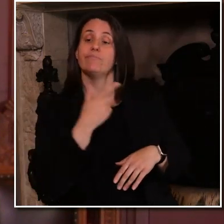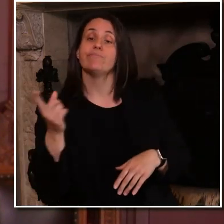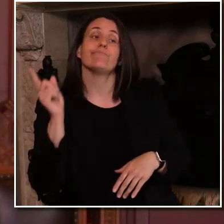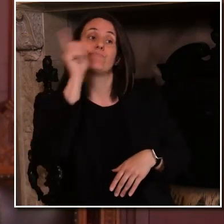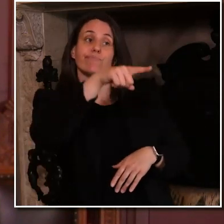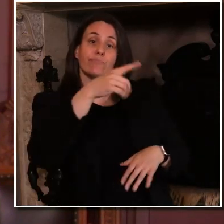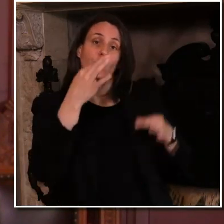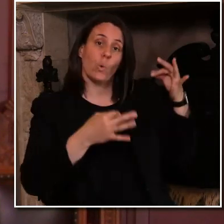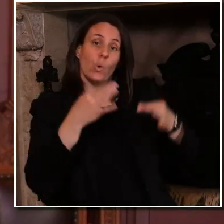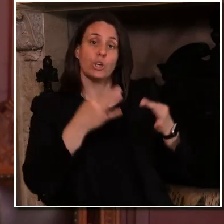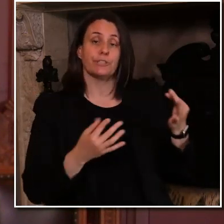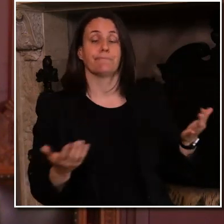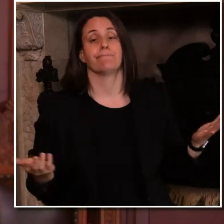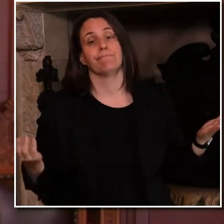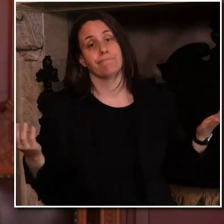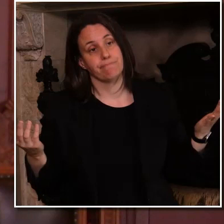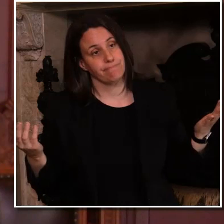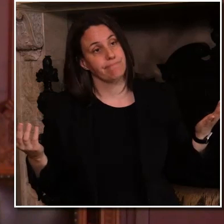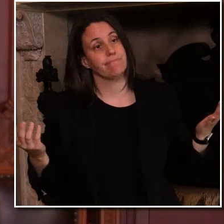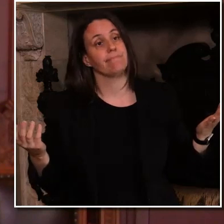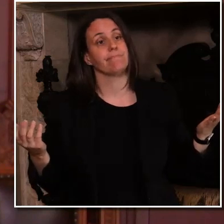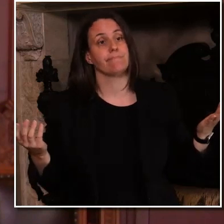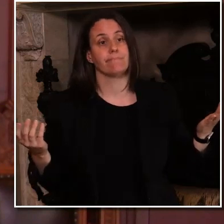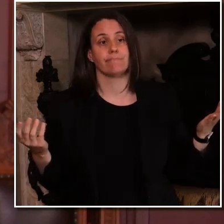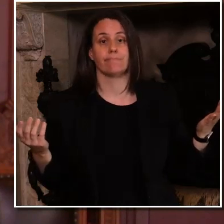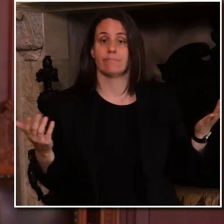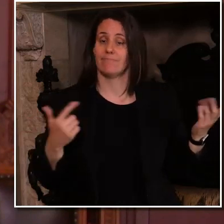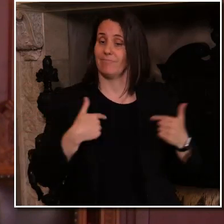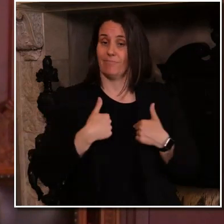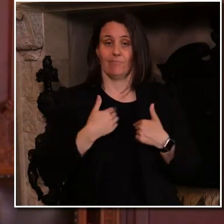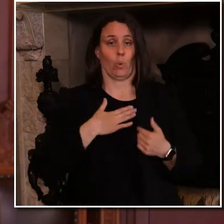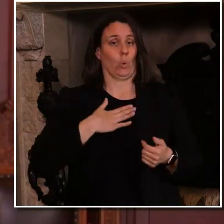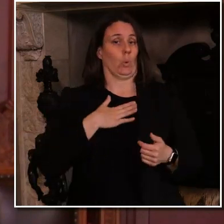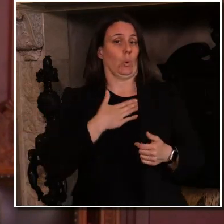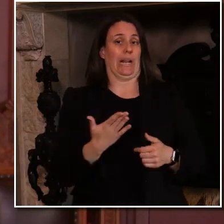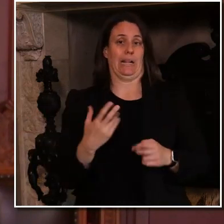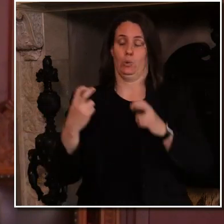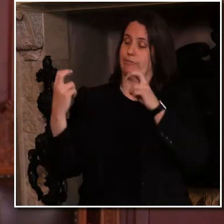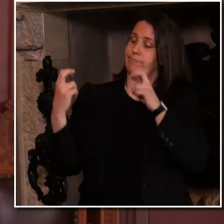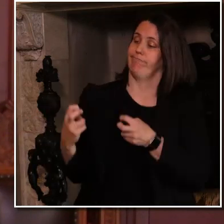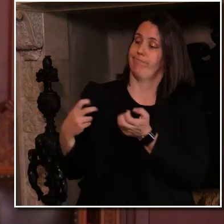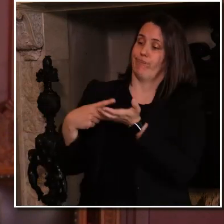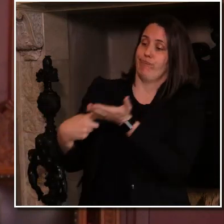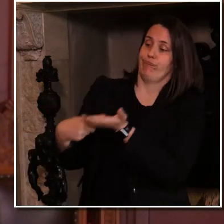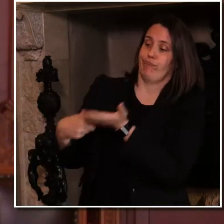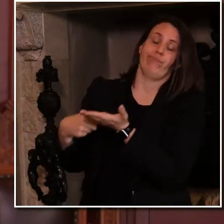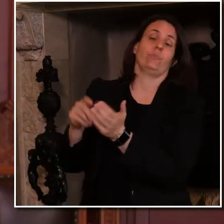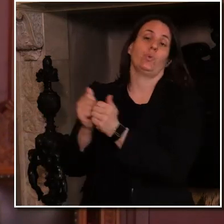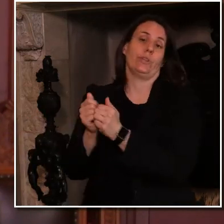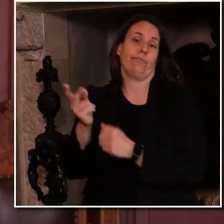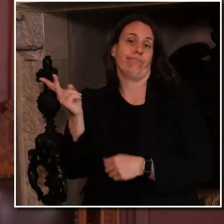willing to talk to either one of them. If they have a plan, let's talk about it.